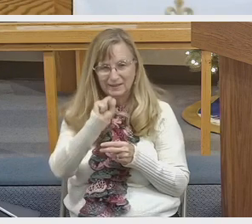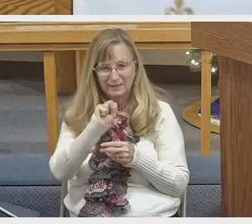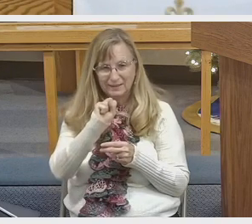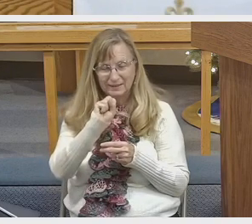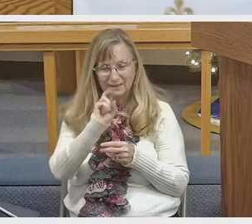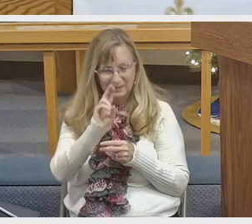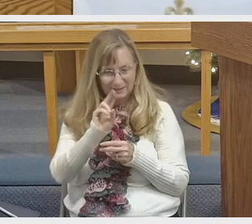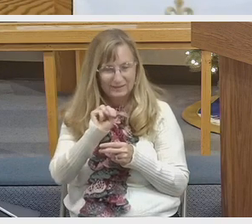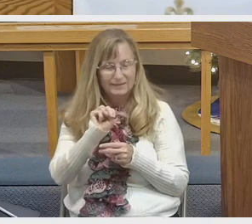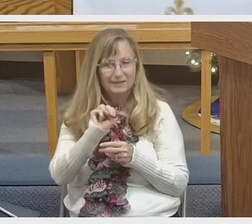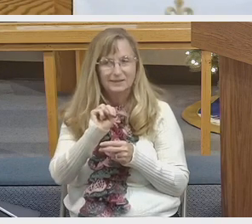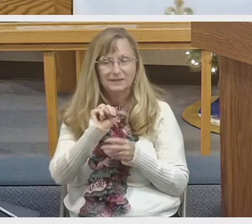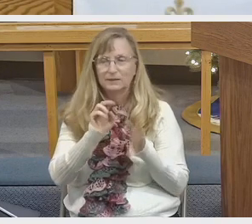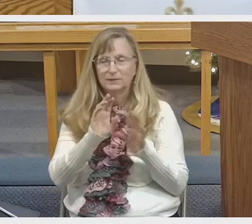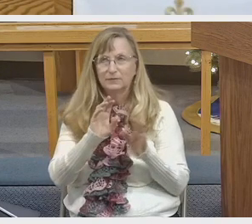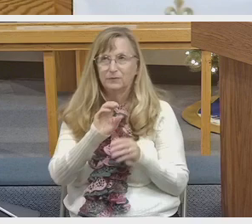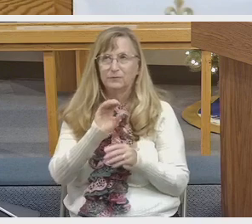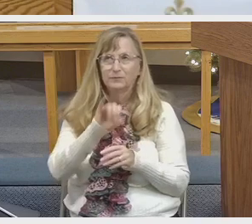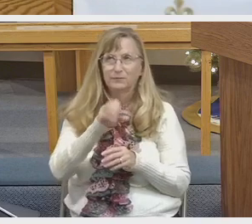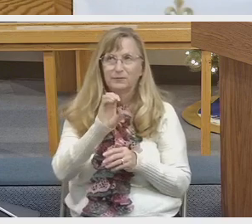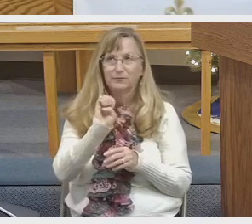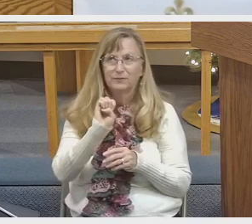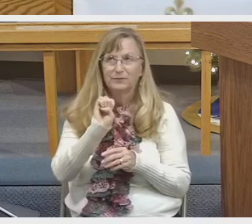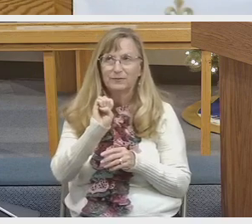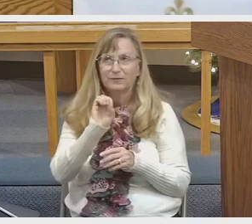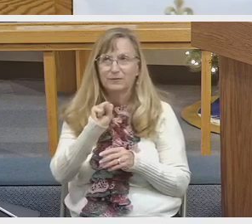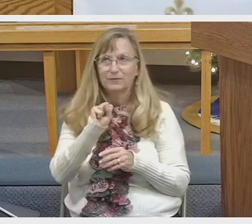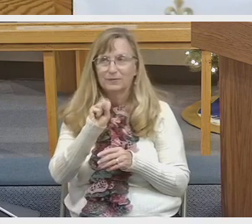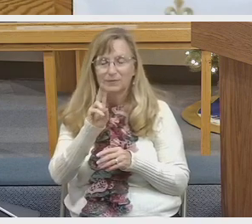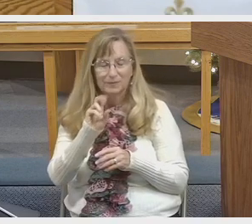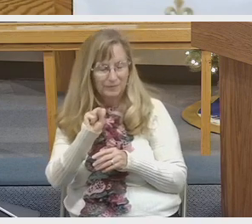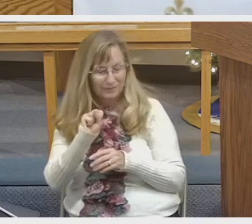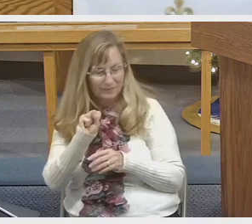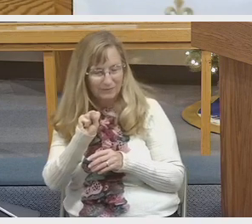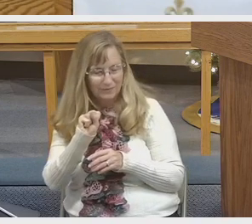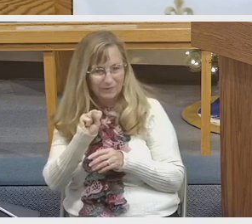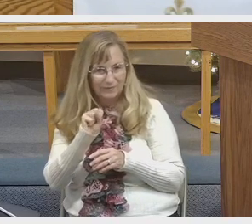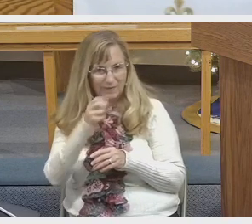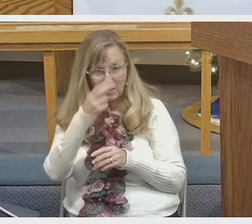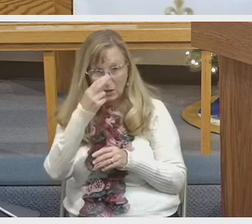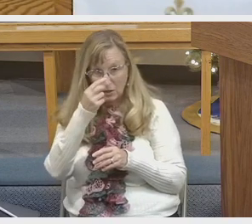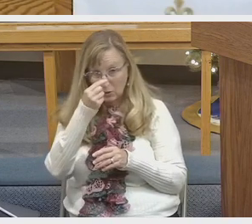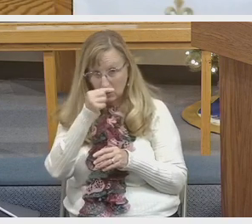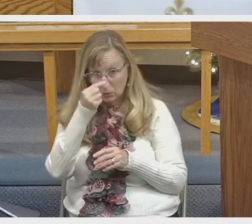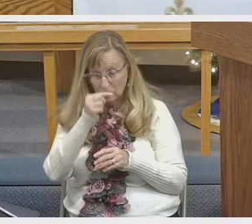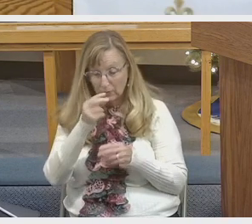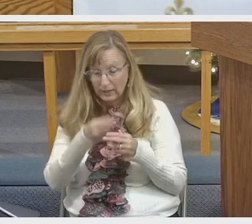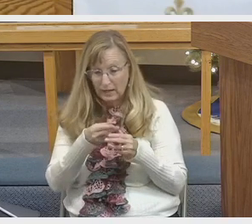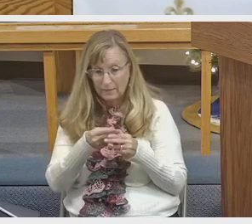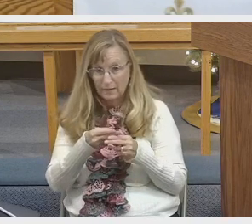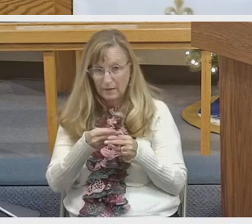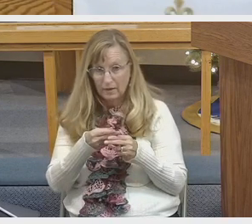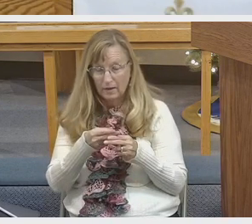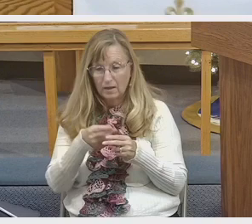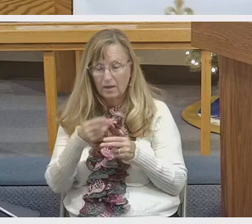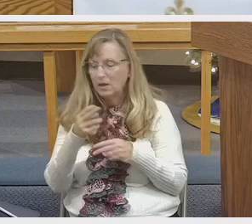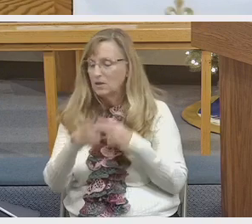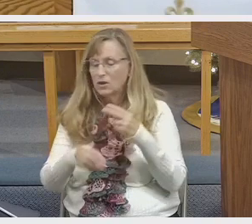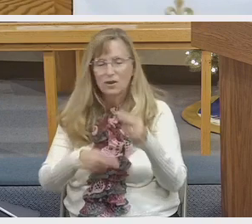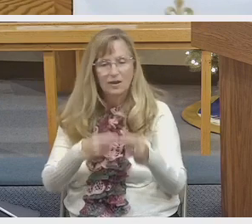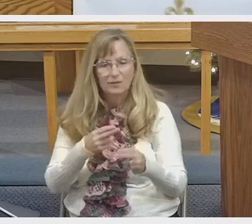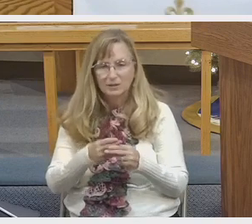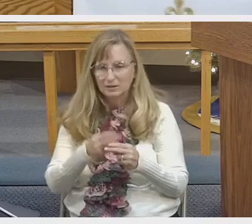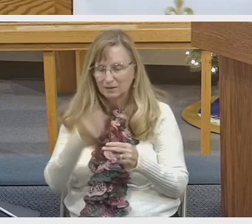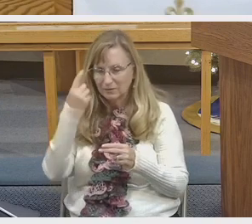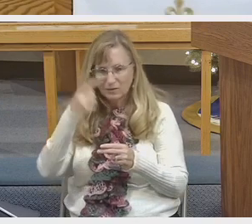I believe the New Testament is written in Greek, but because that Jesus is universal. He's for all